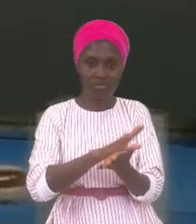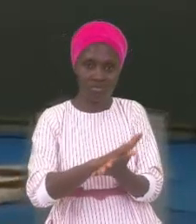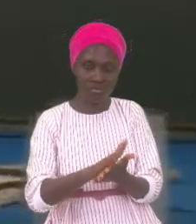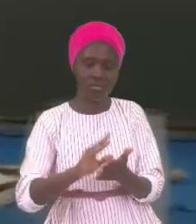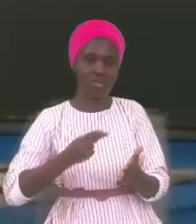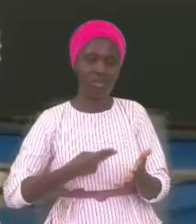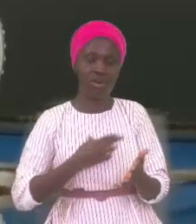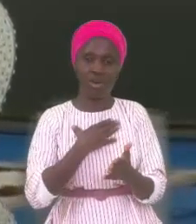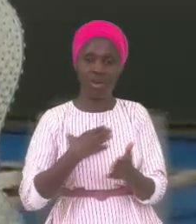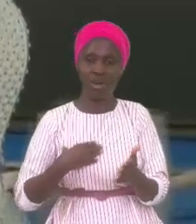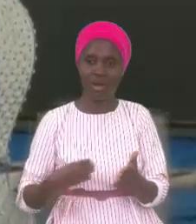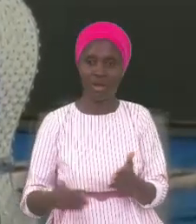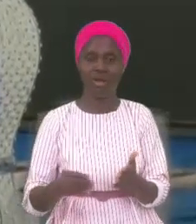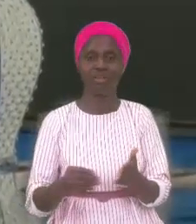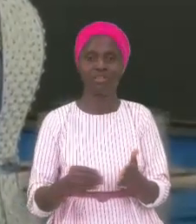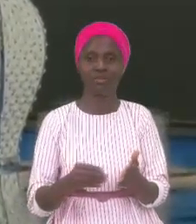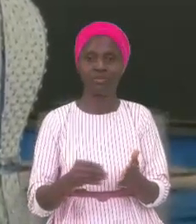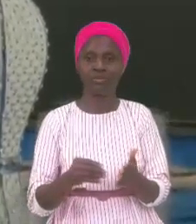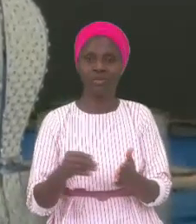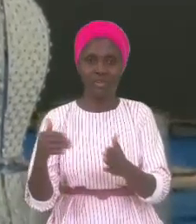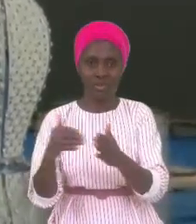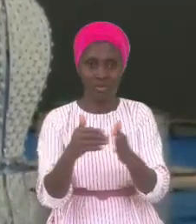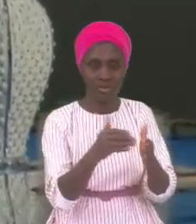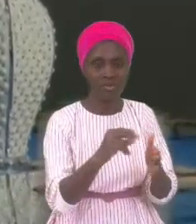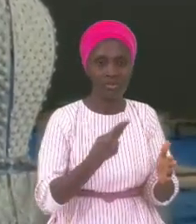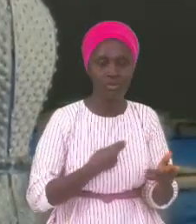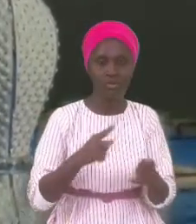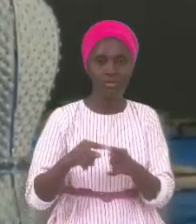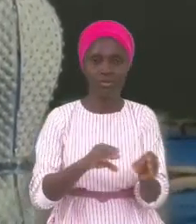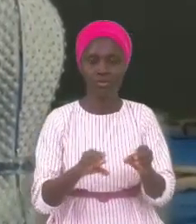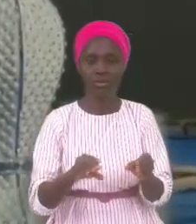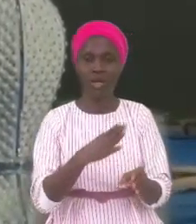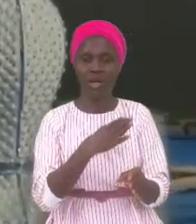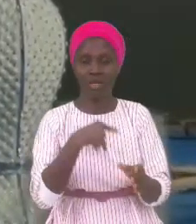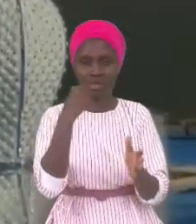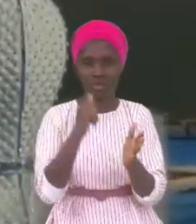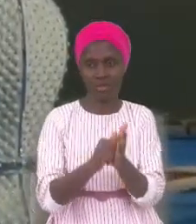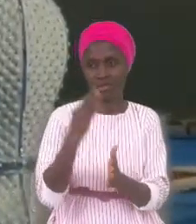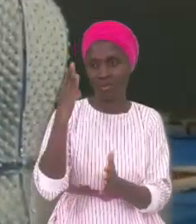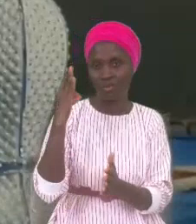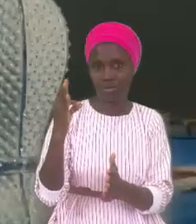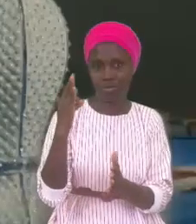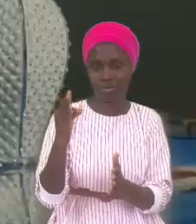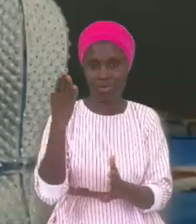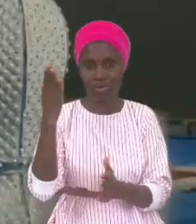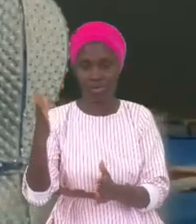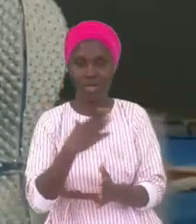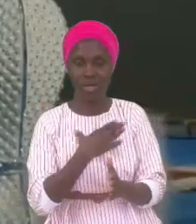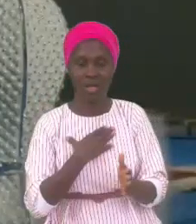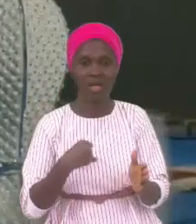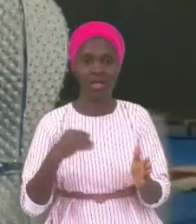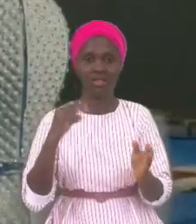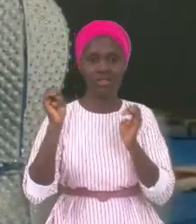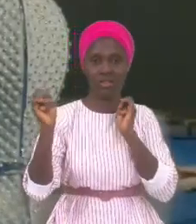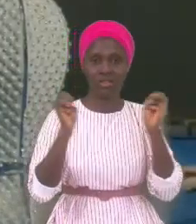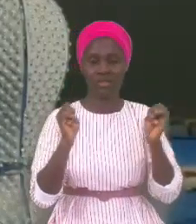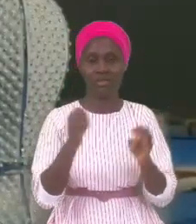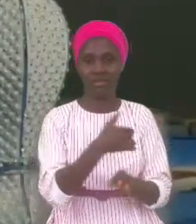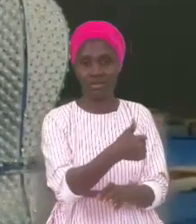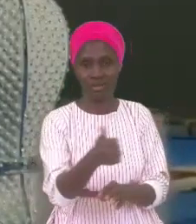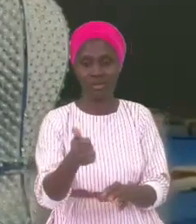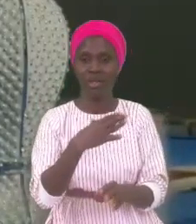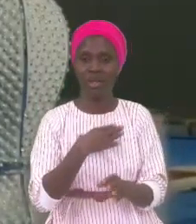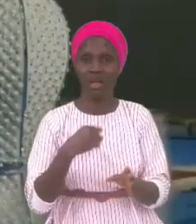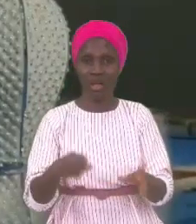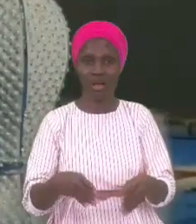should do this, you should go that way, you should evangelize, and you should exercise yourself and be the